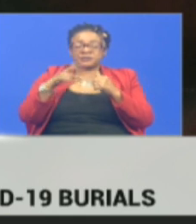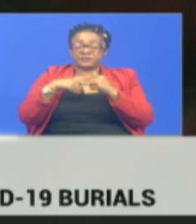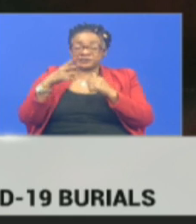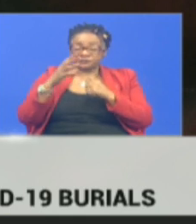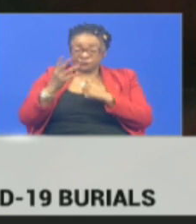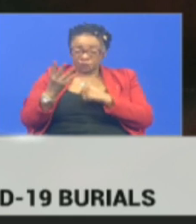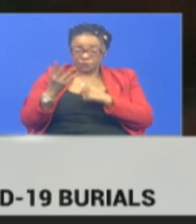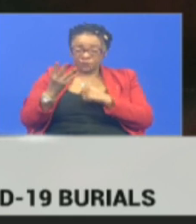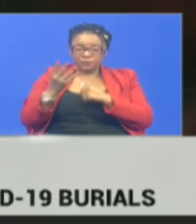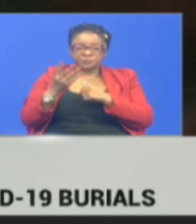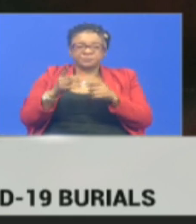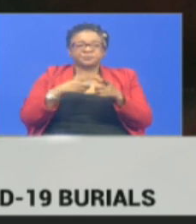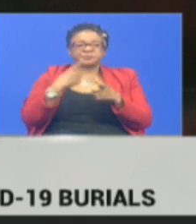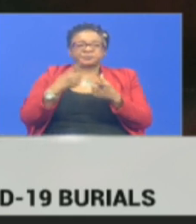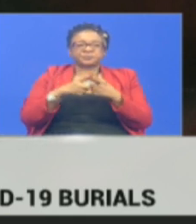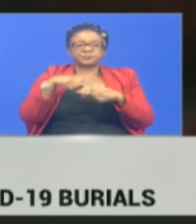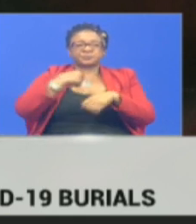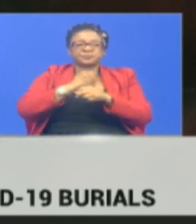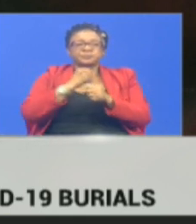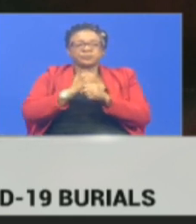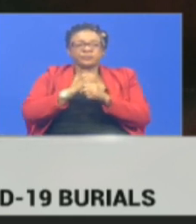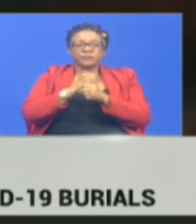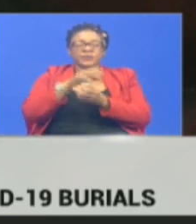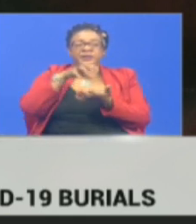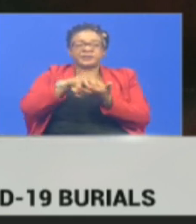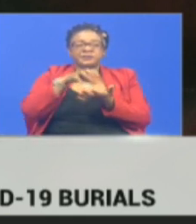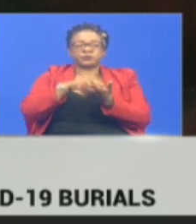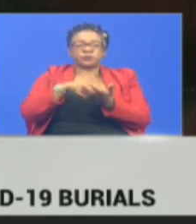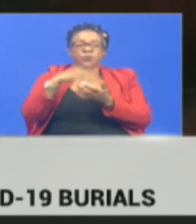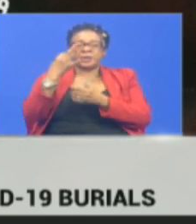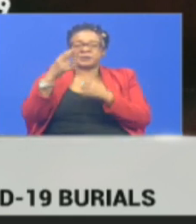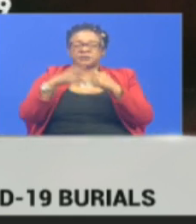1,774, and this raises the country's caseload to